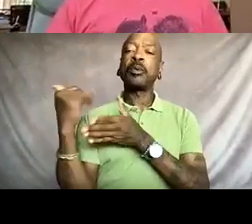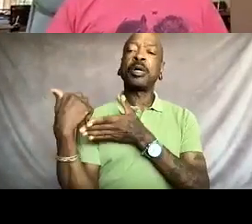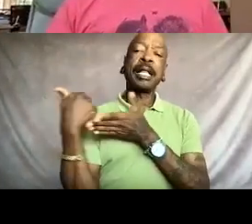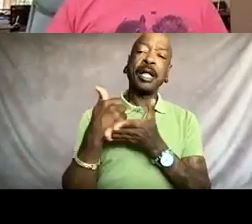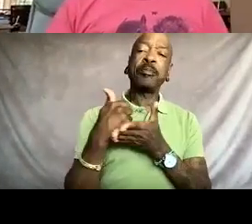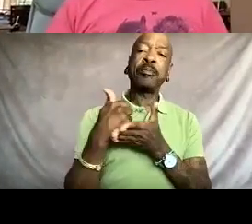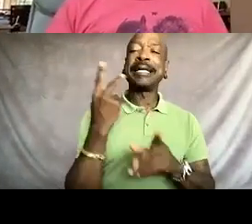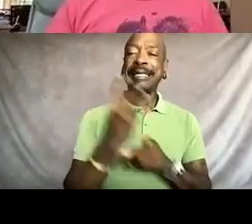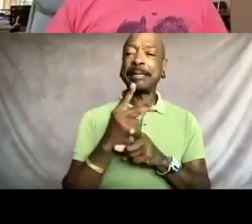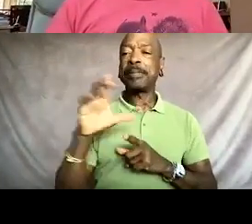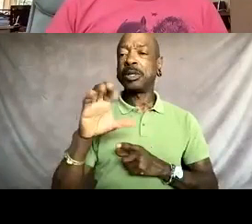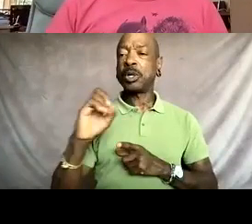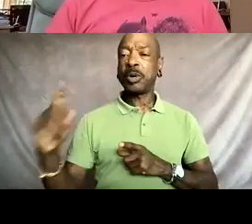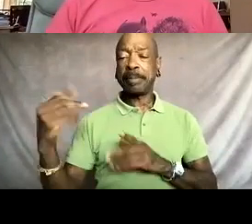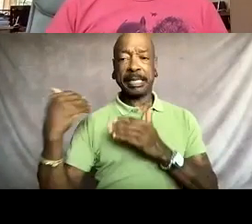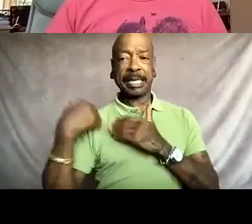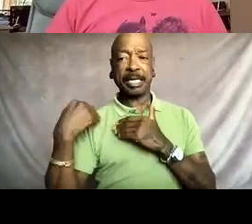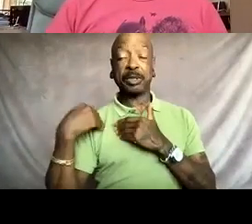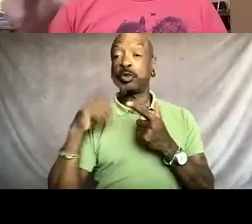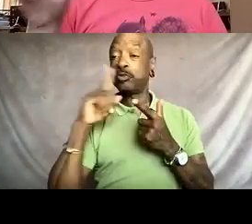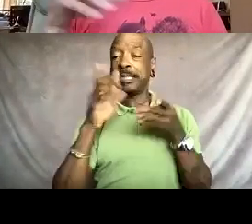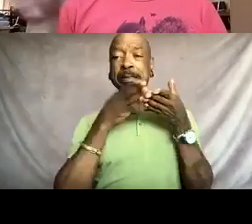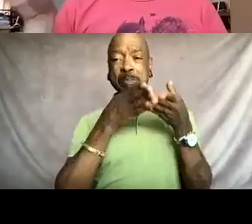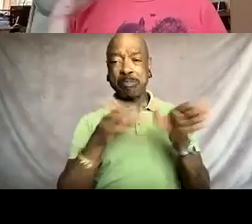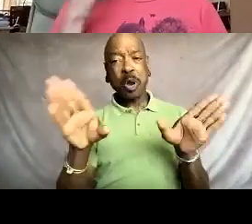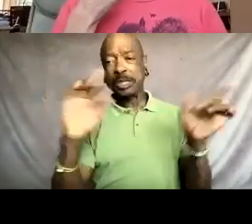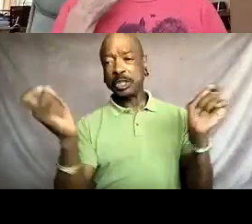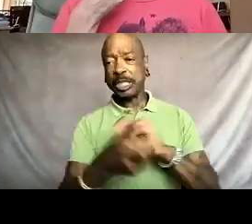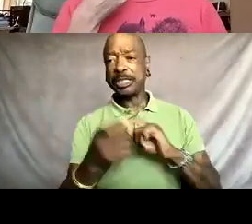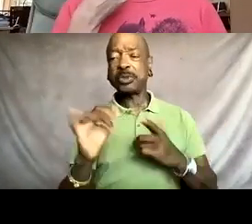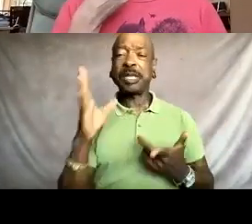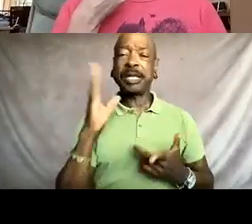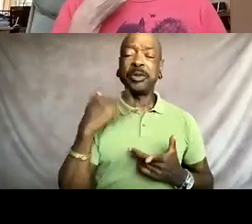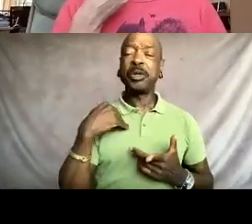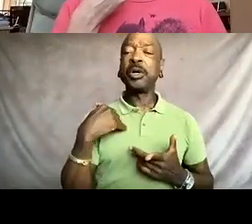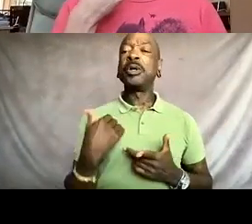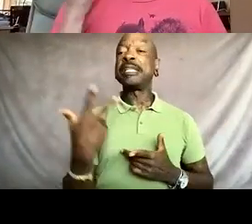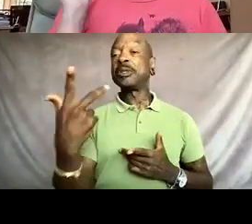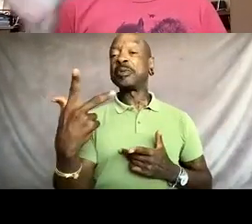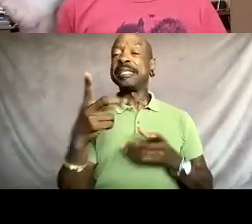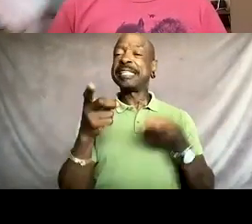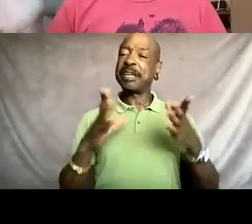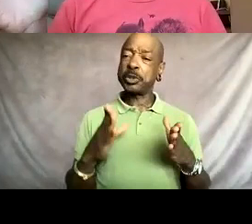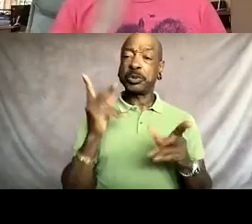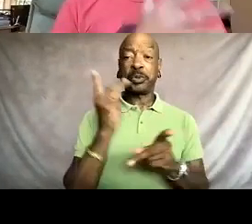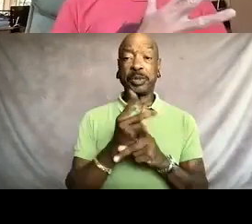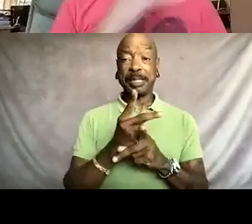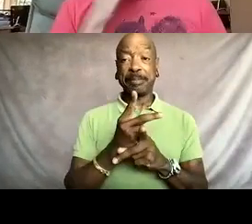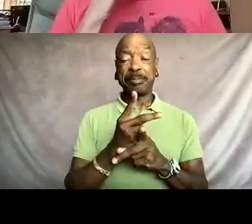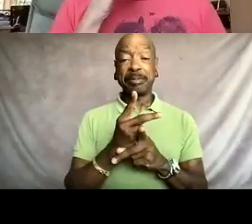cooperative accountable to broader systems change work. So there's 3 directors that are appointed by local nonprofits to keep in mind